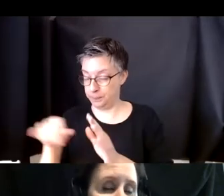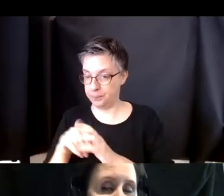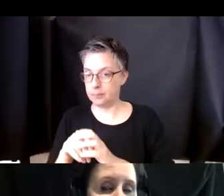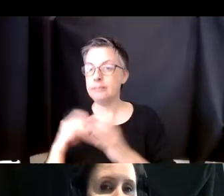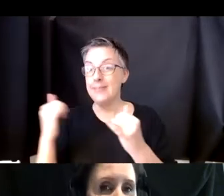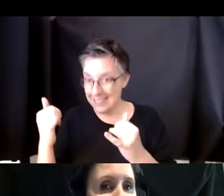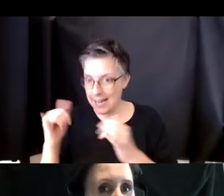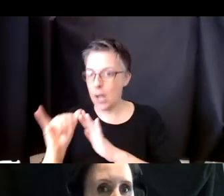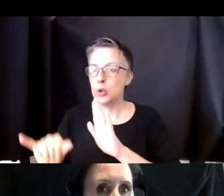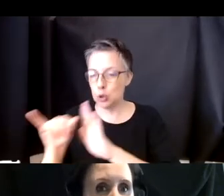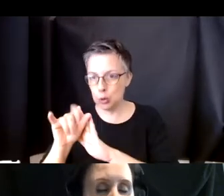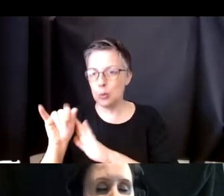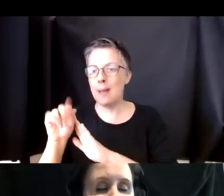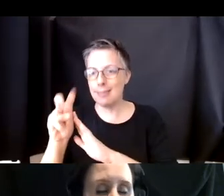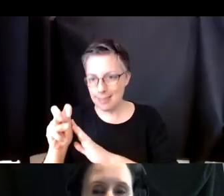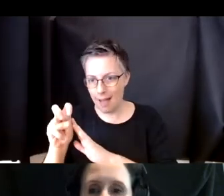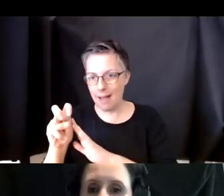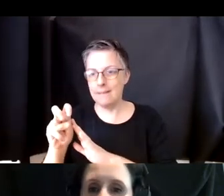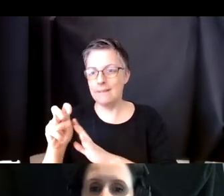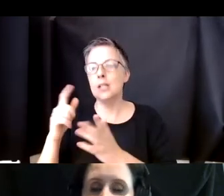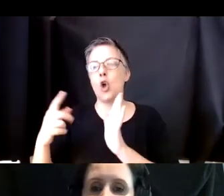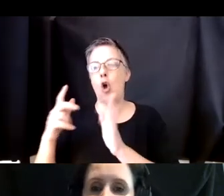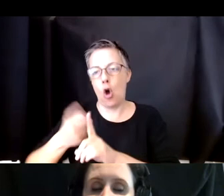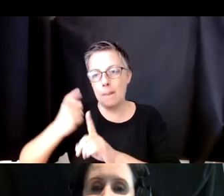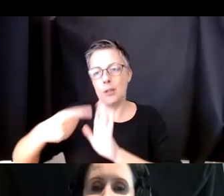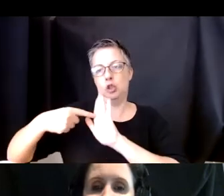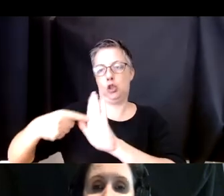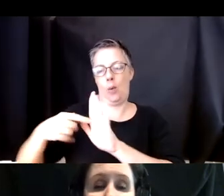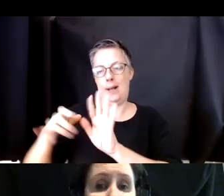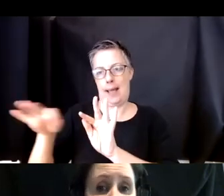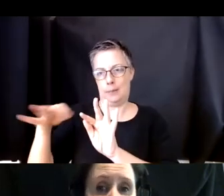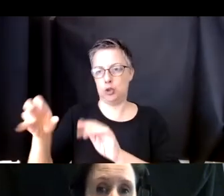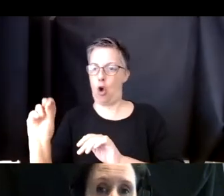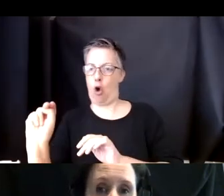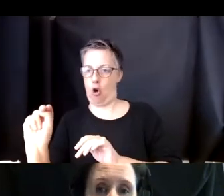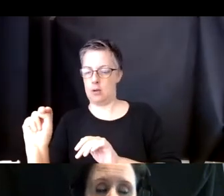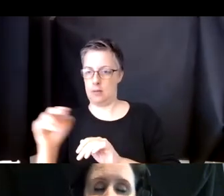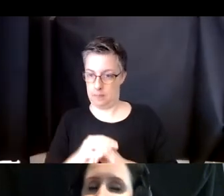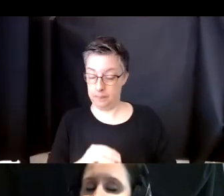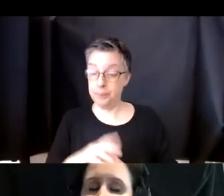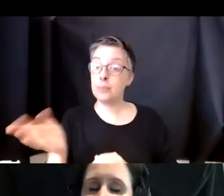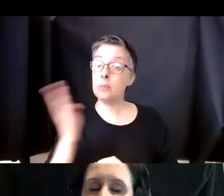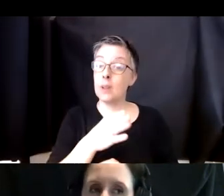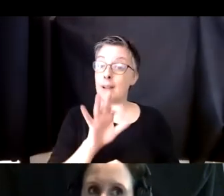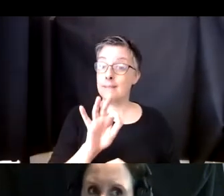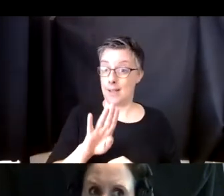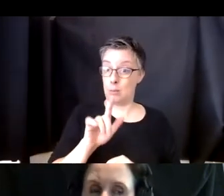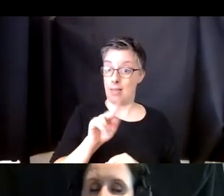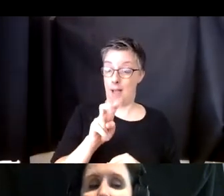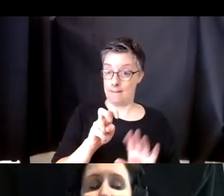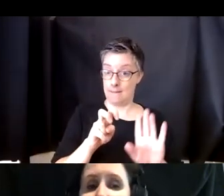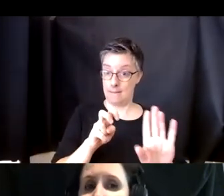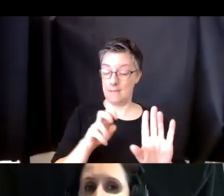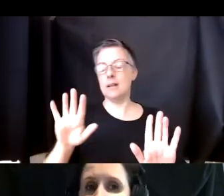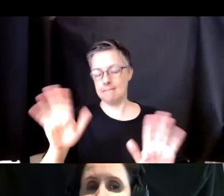live session is automatically showing caption. Now for Facebook Live, now